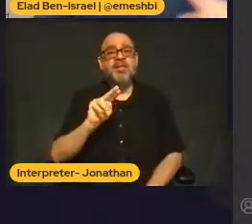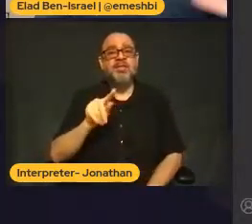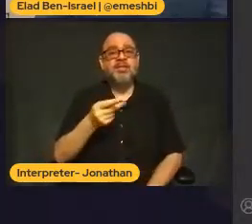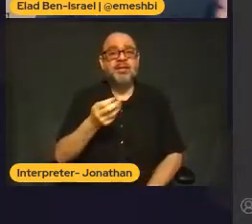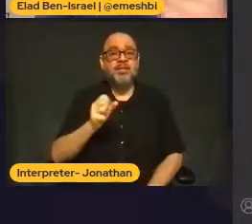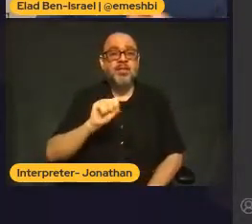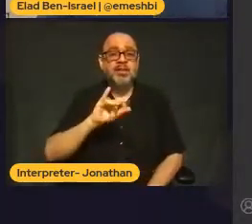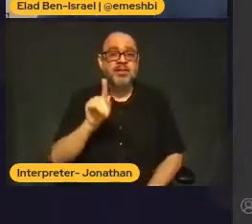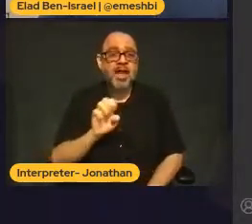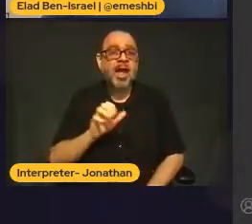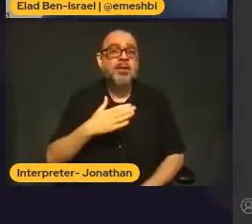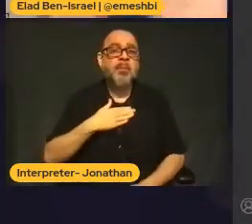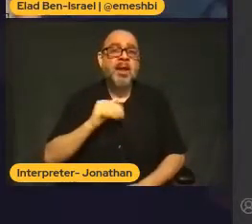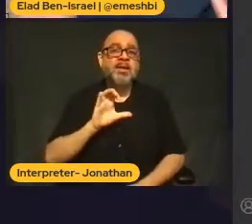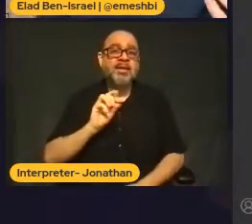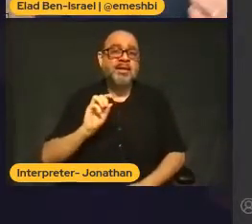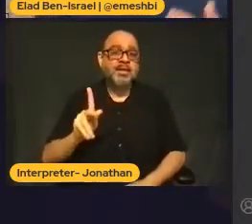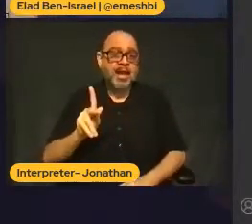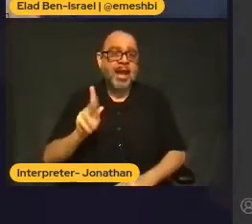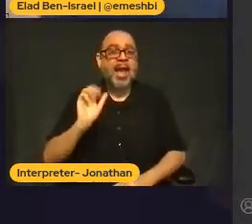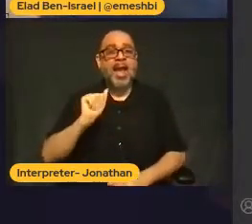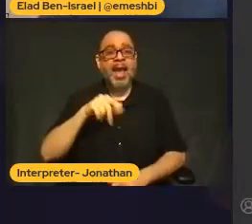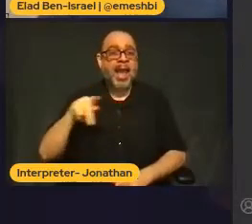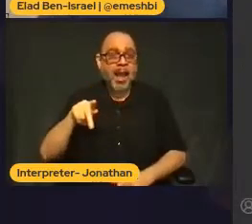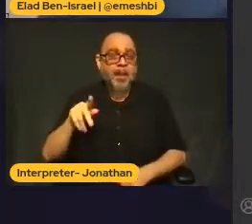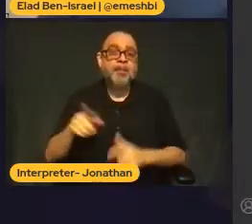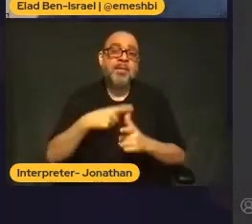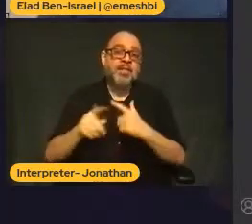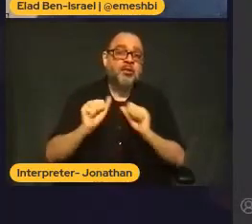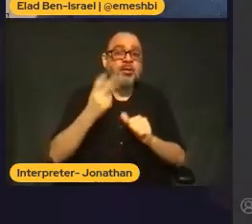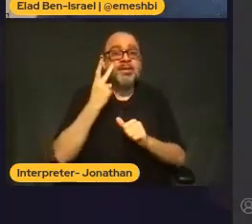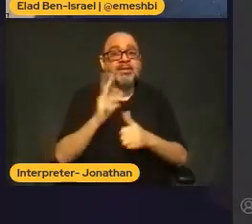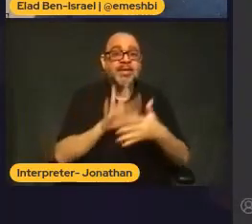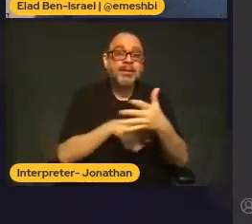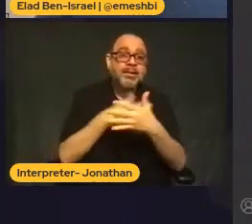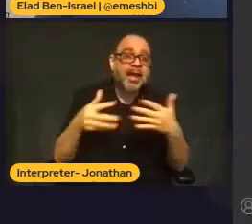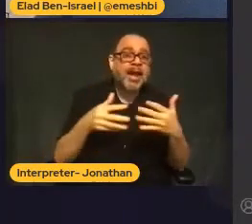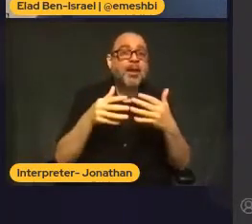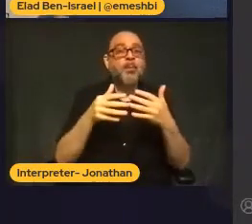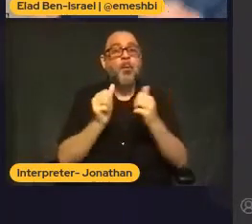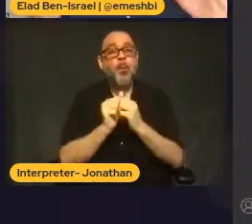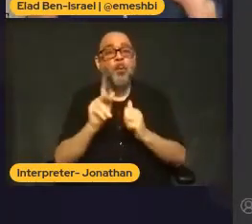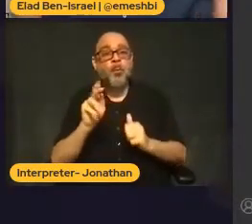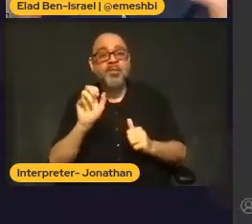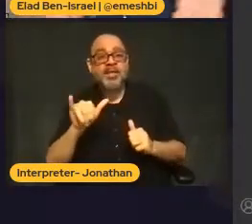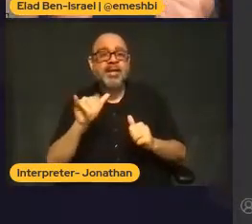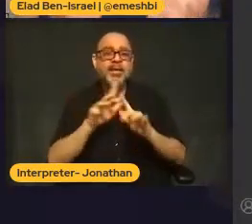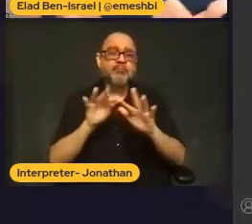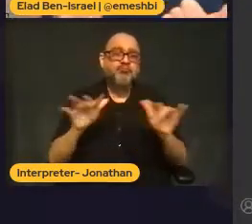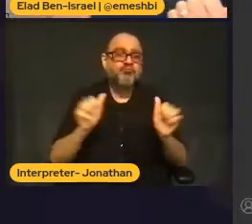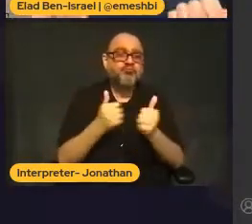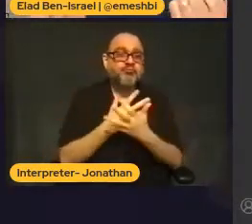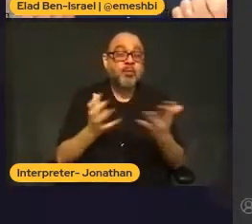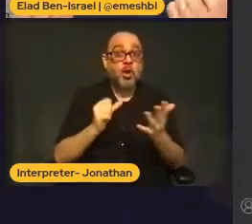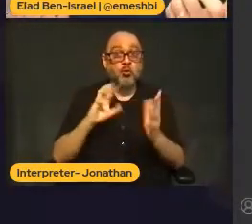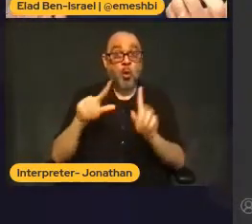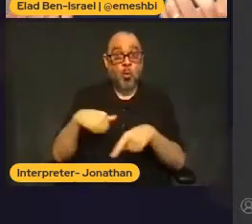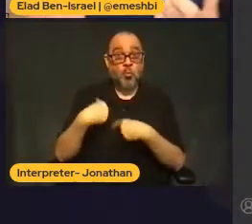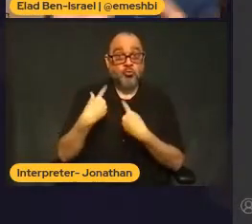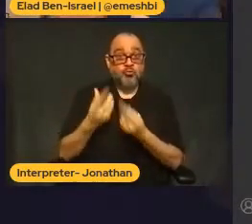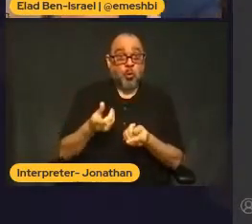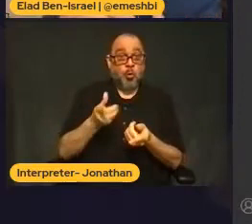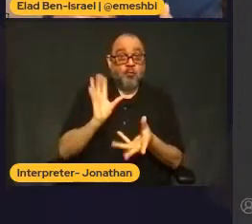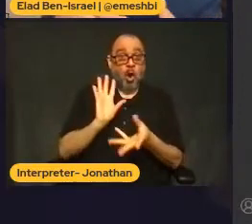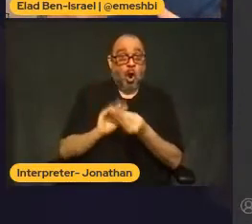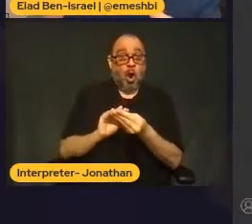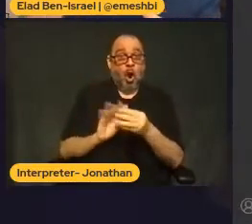able to see the table with the key and with everything that's neat. Okay, so far it's pretty